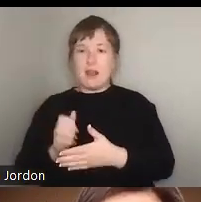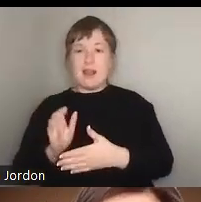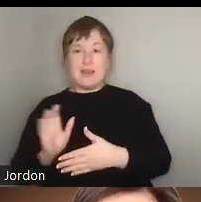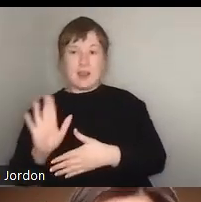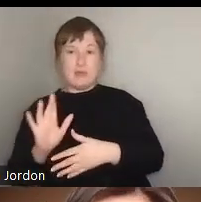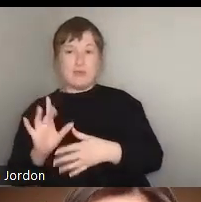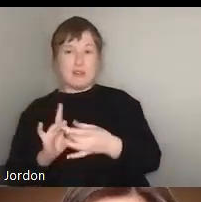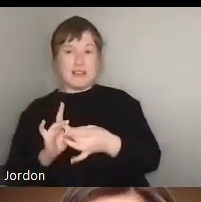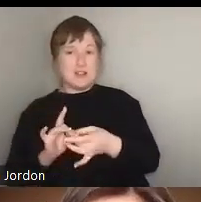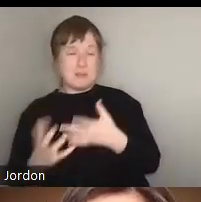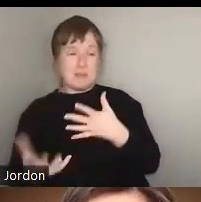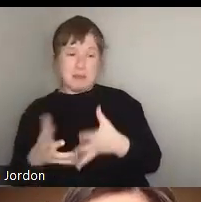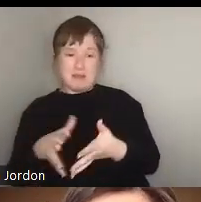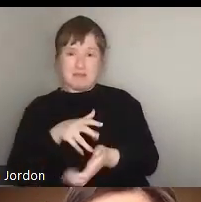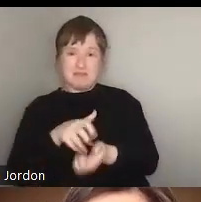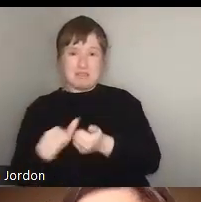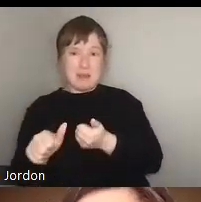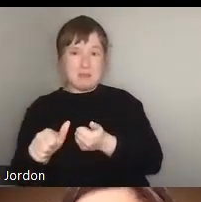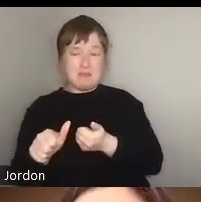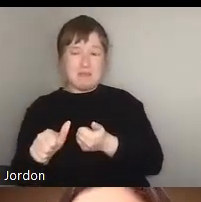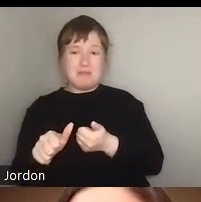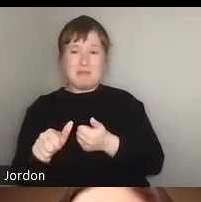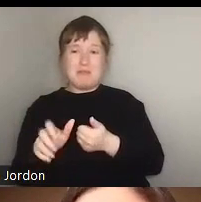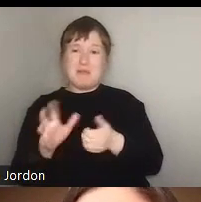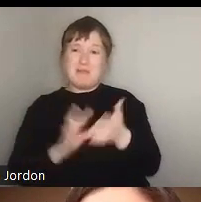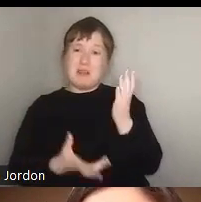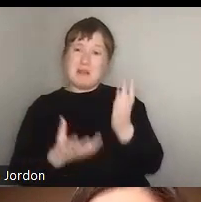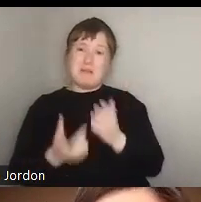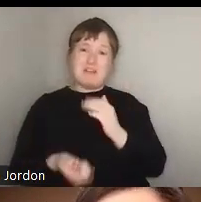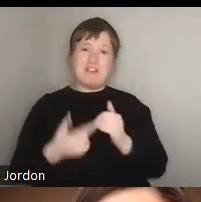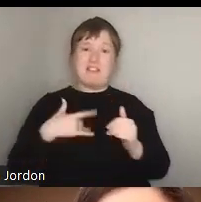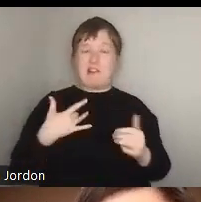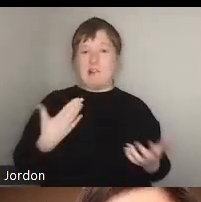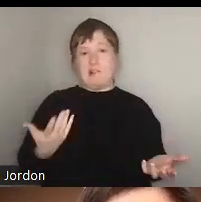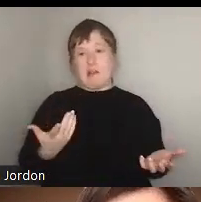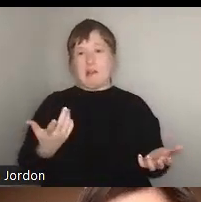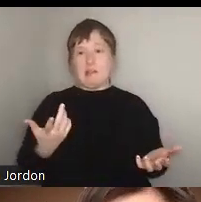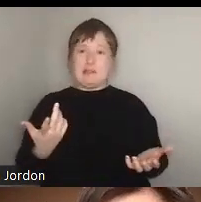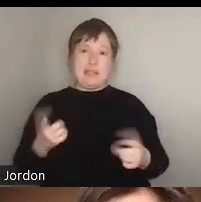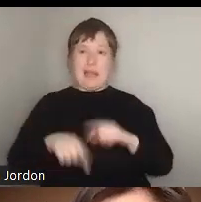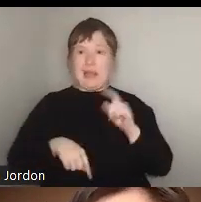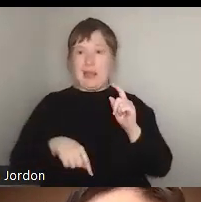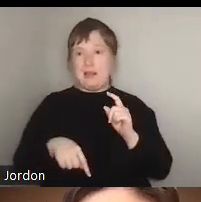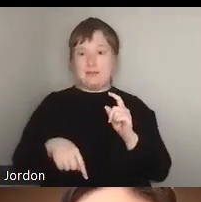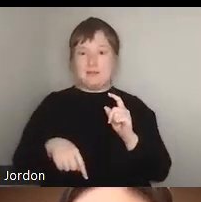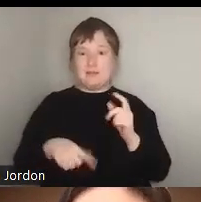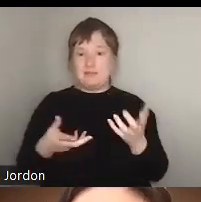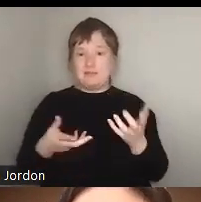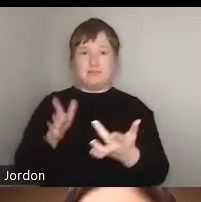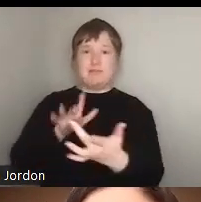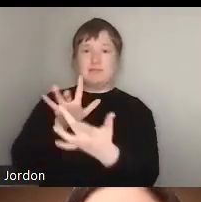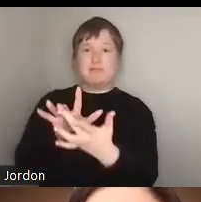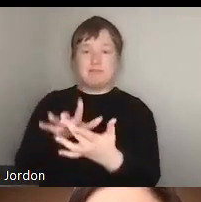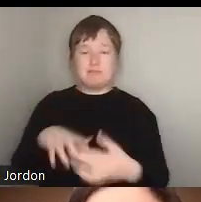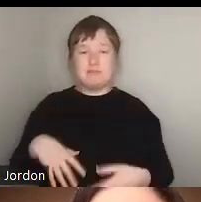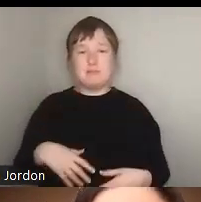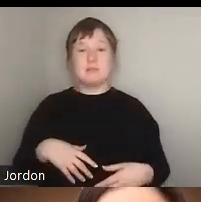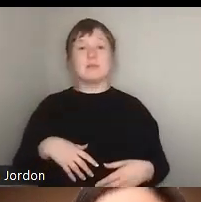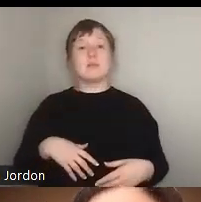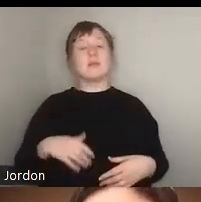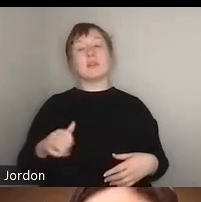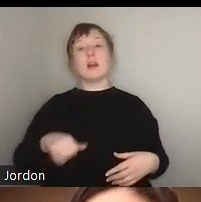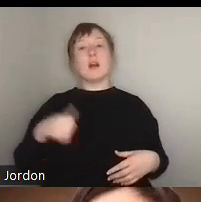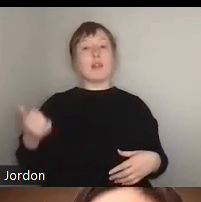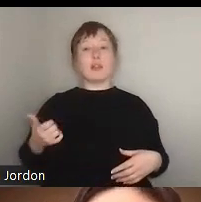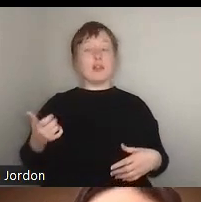may have been damaged. And that means they might not feel like they have somebody to go to anymore. The other thing was not knowing